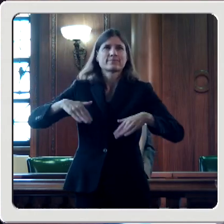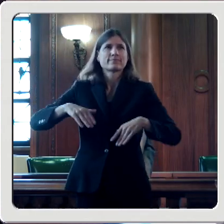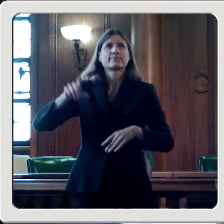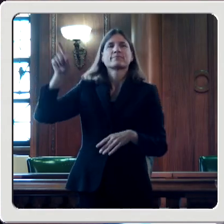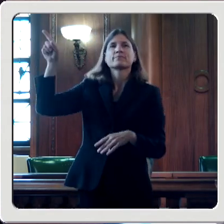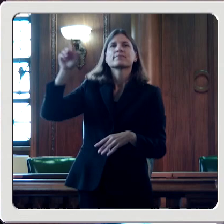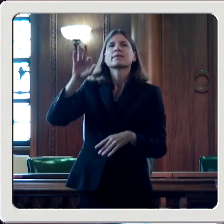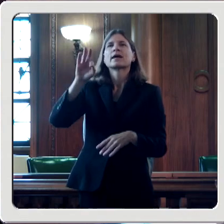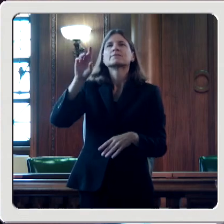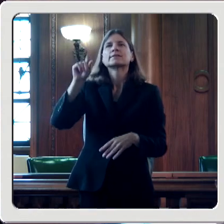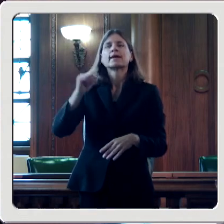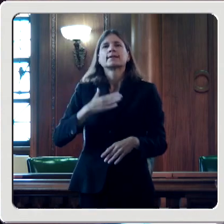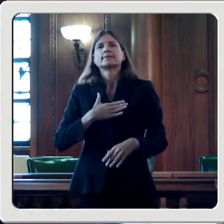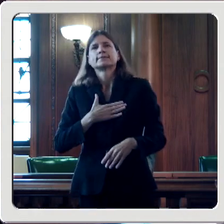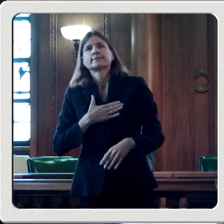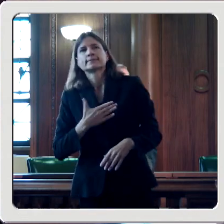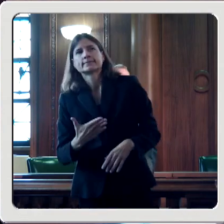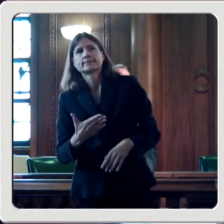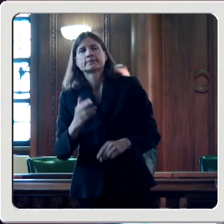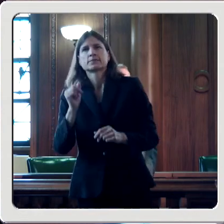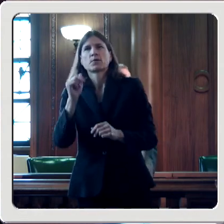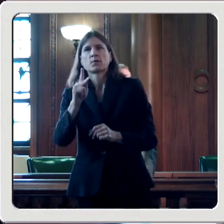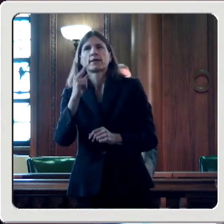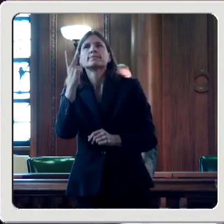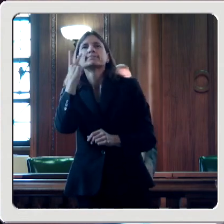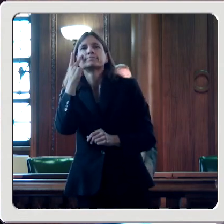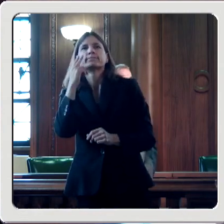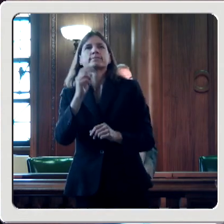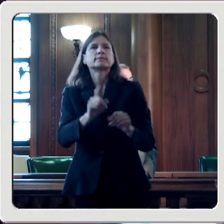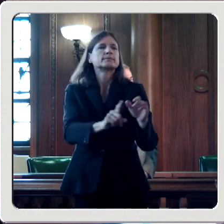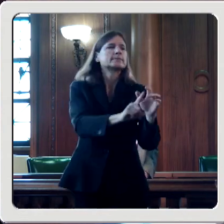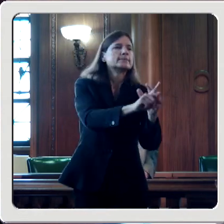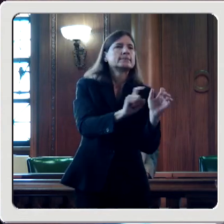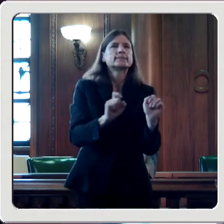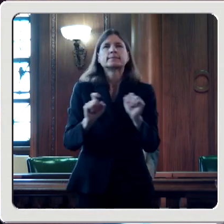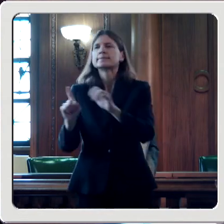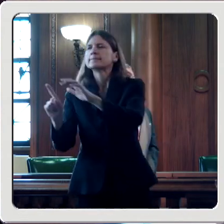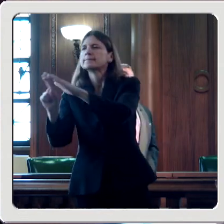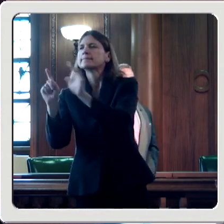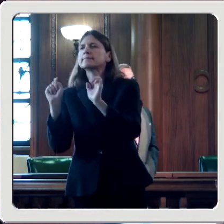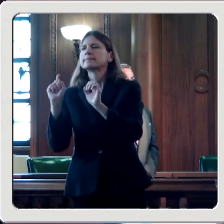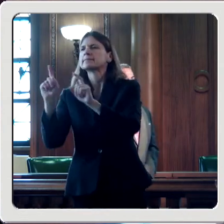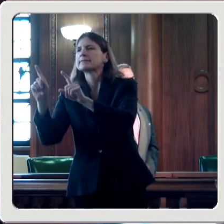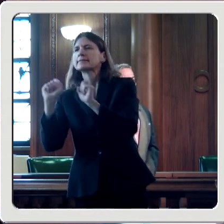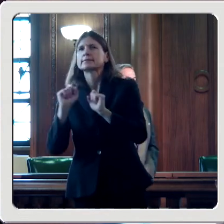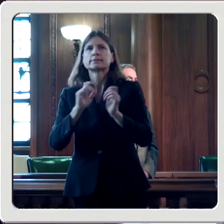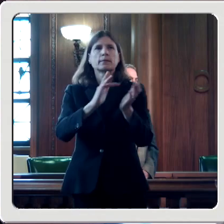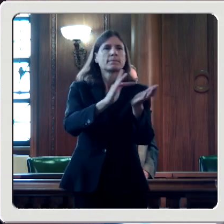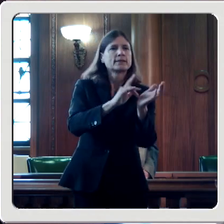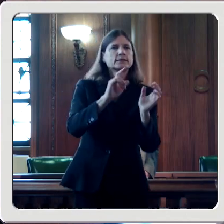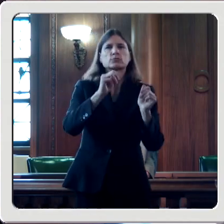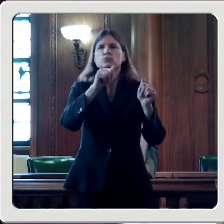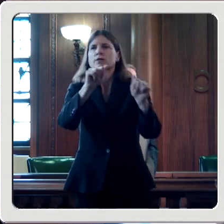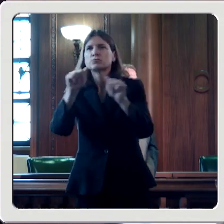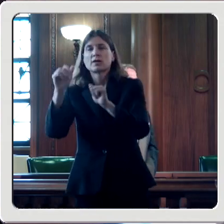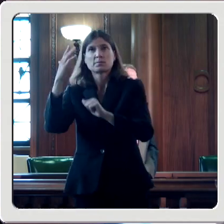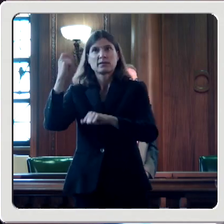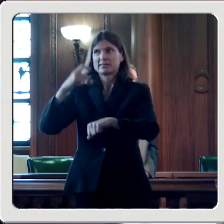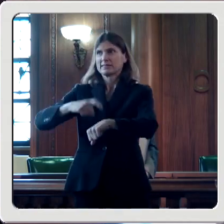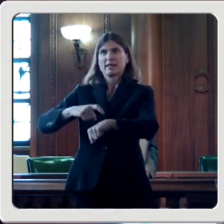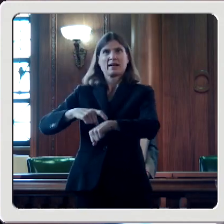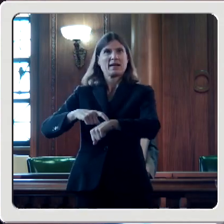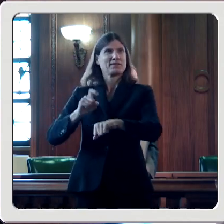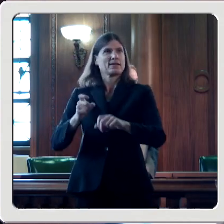use for diagnosis of COVID, but also some medications. Back in March, hydroxychloroquine was